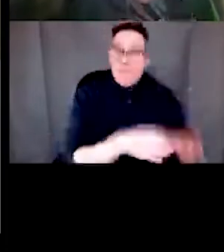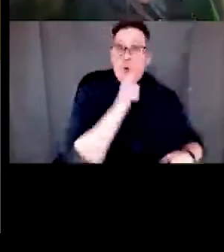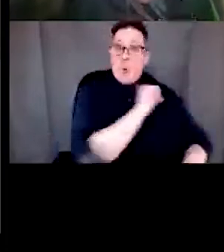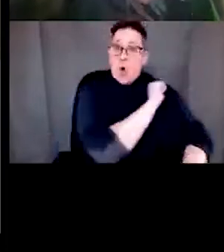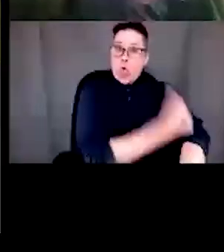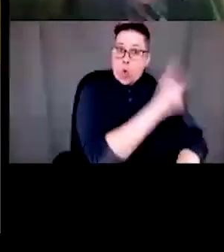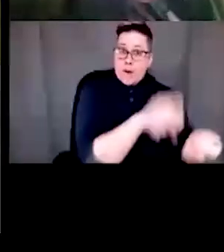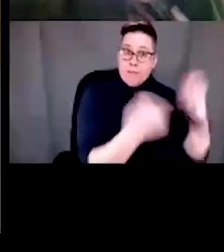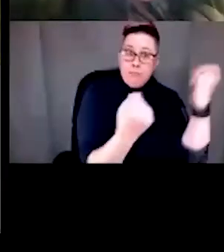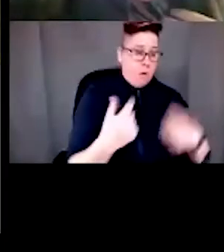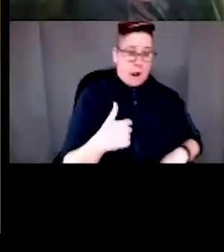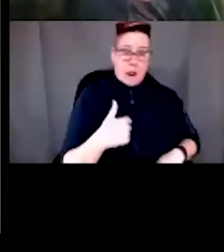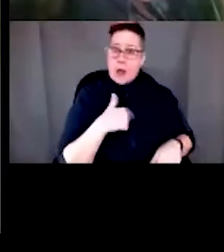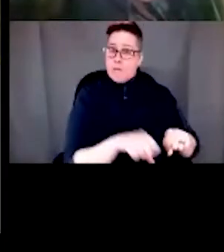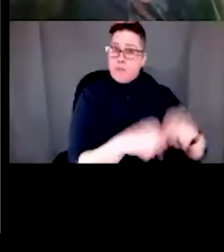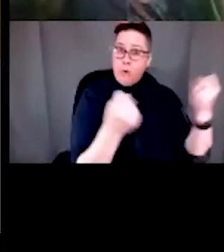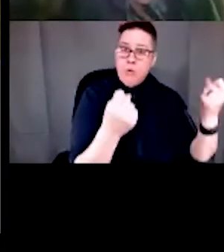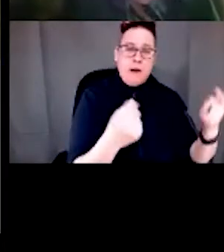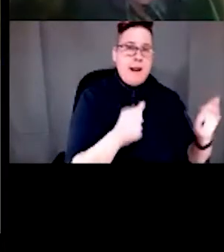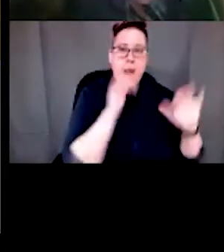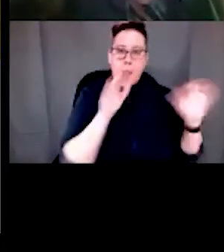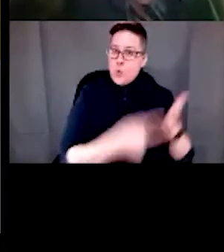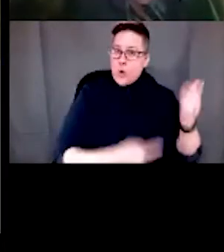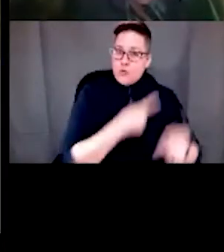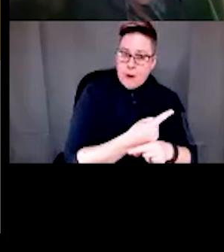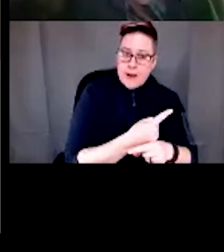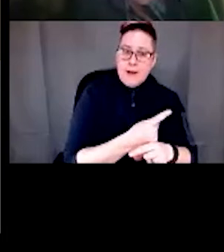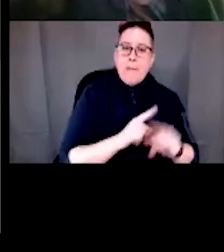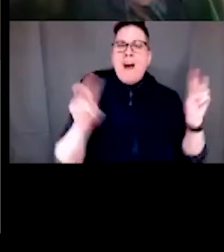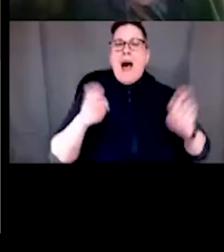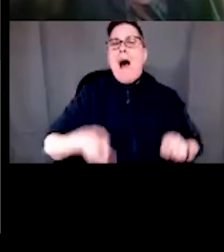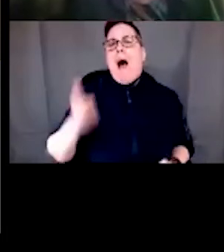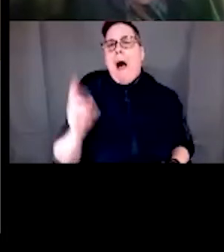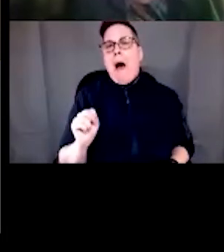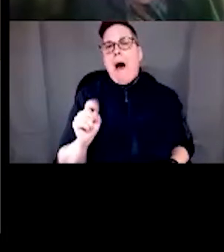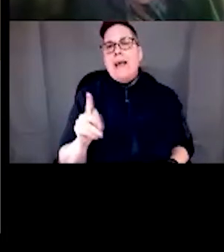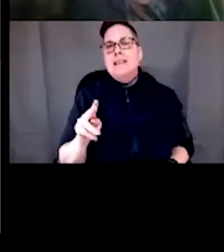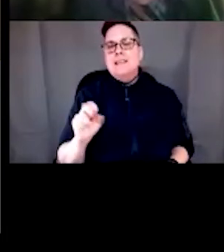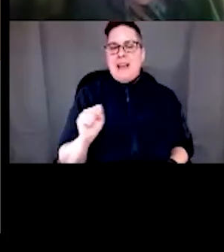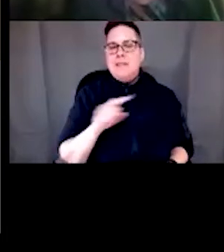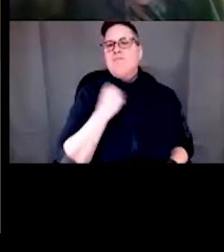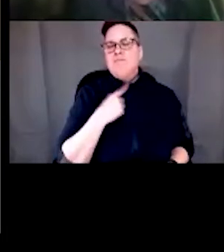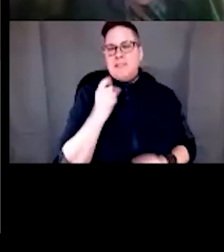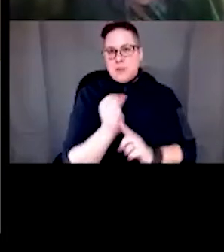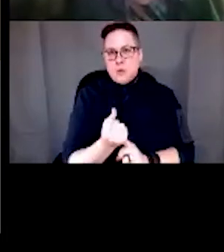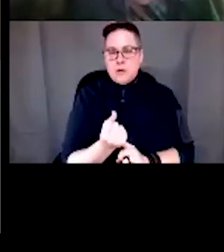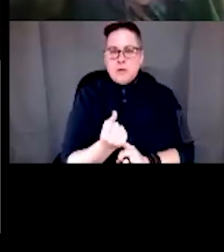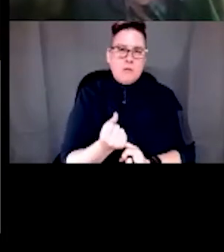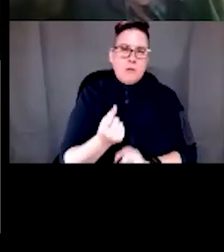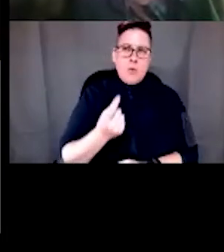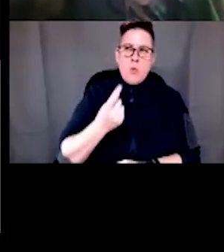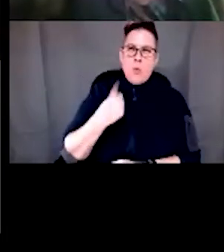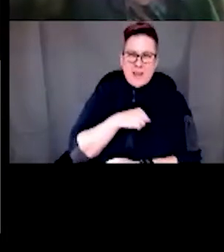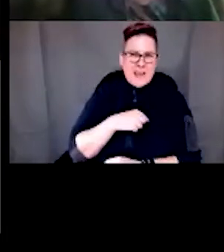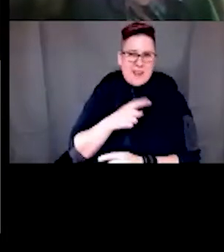by oneself in a situation that's high stakes. And pretty much we don't deal with any situations that are not